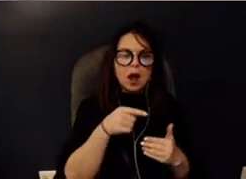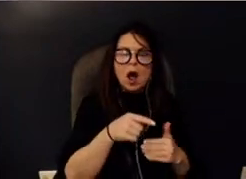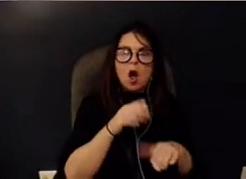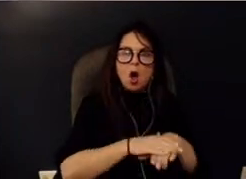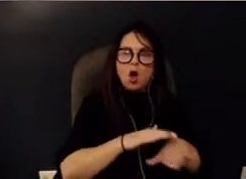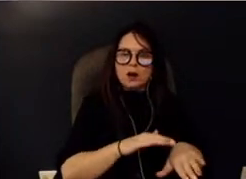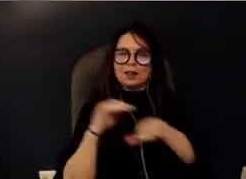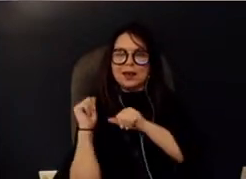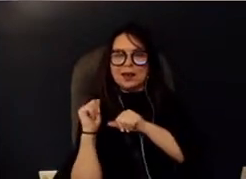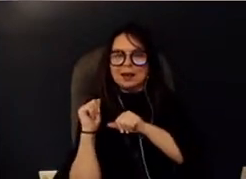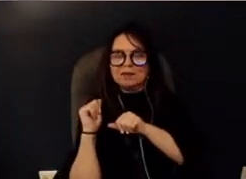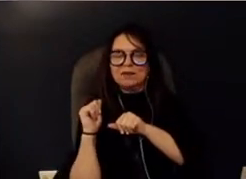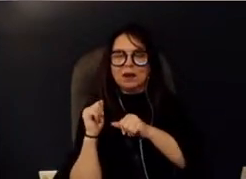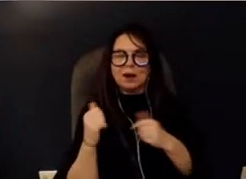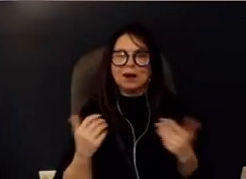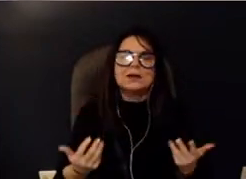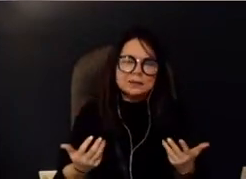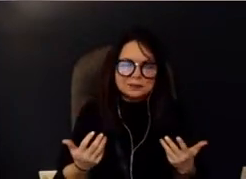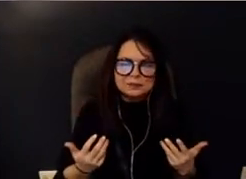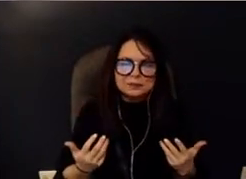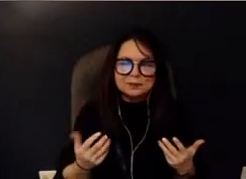concern. And